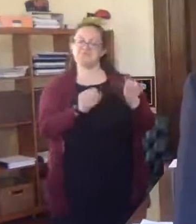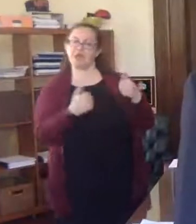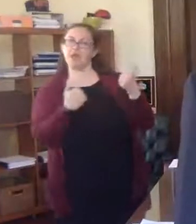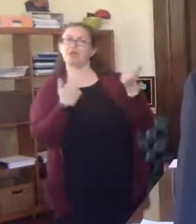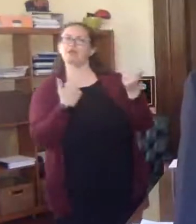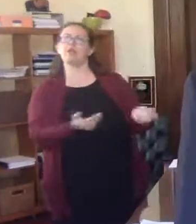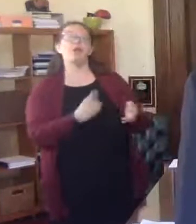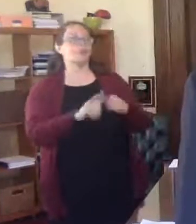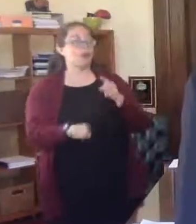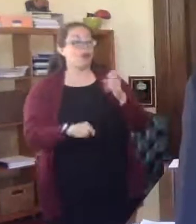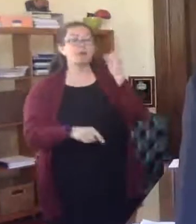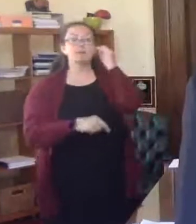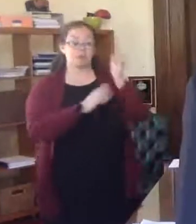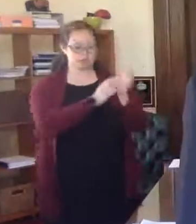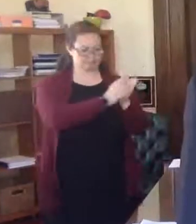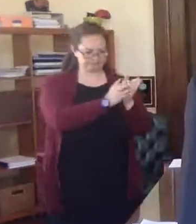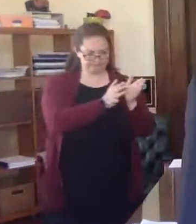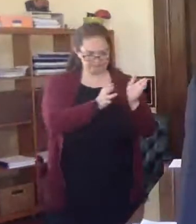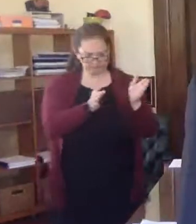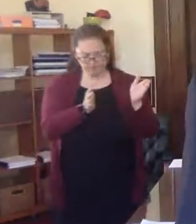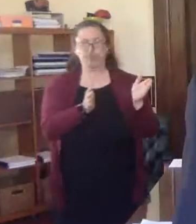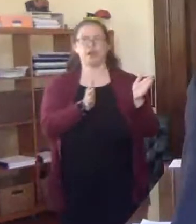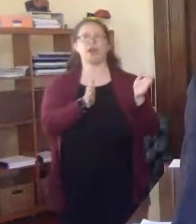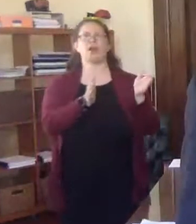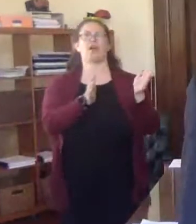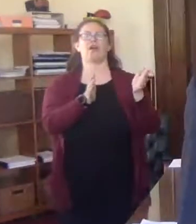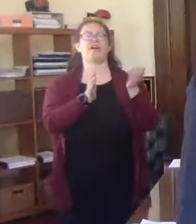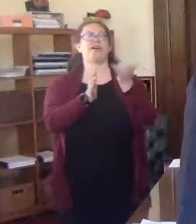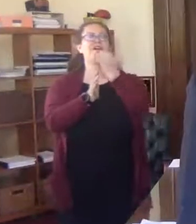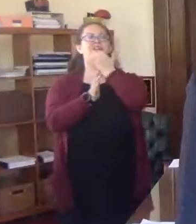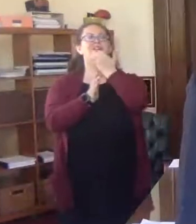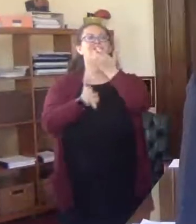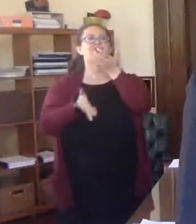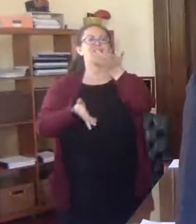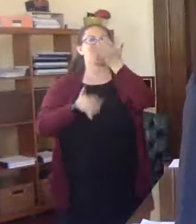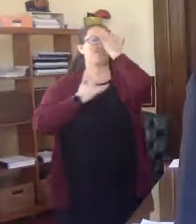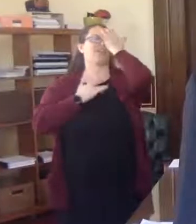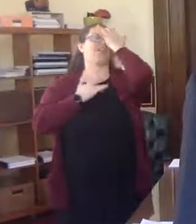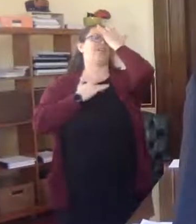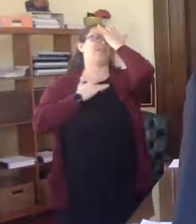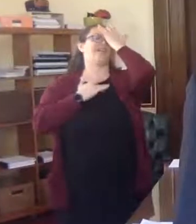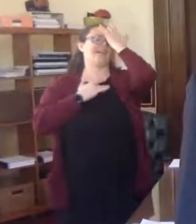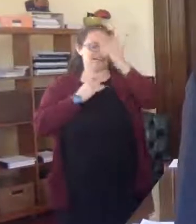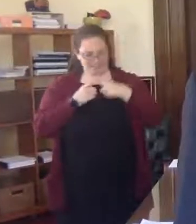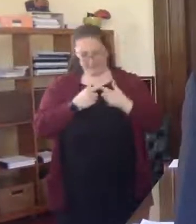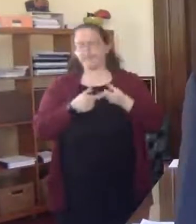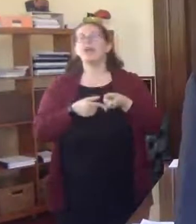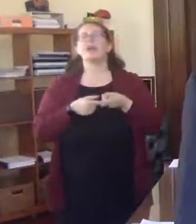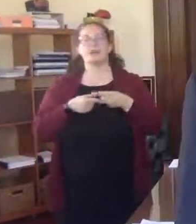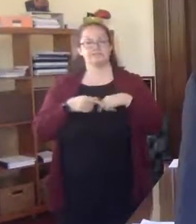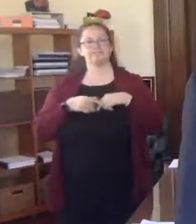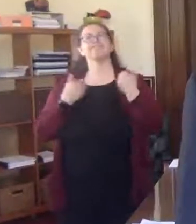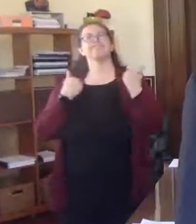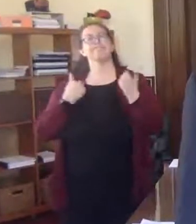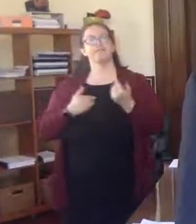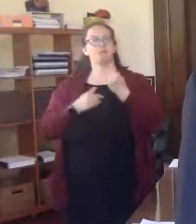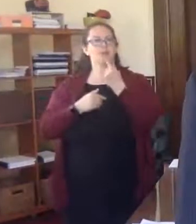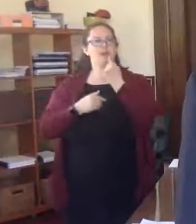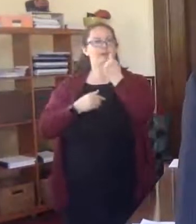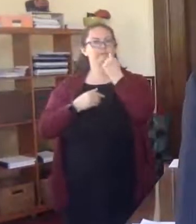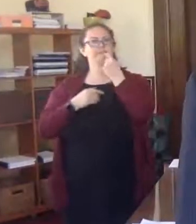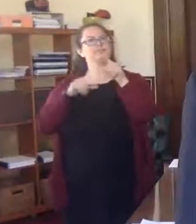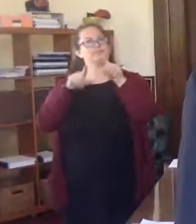someone develops symptoms during their self-quarantine period or self-monitoring period, we do link them to testing to have them tested